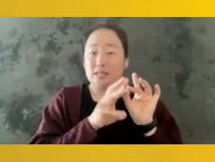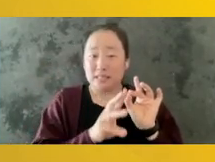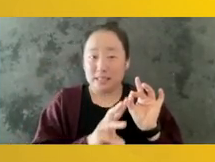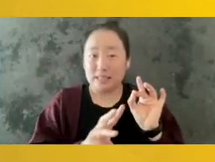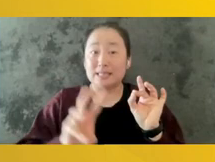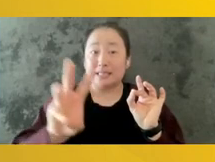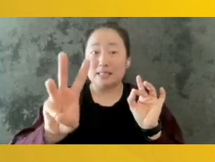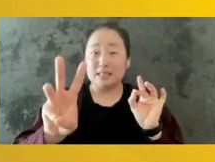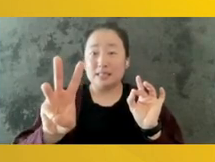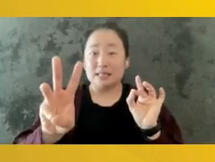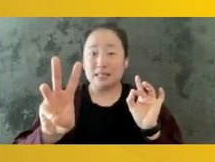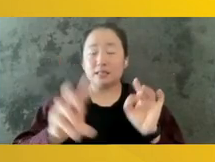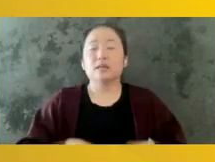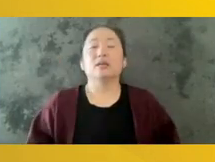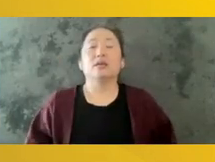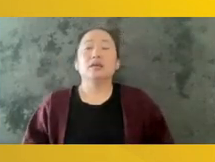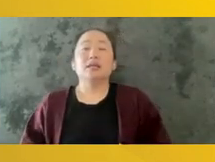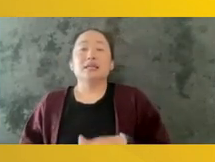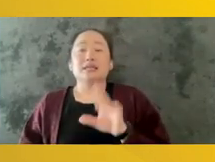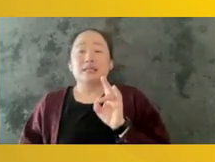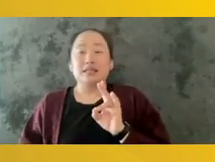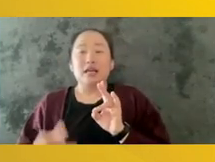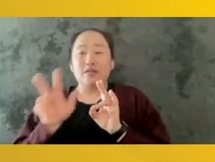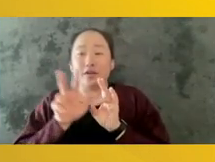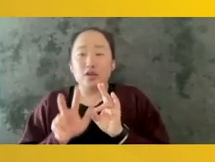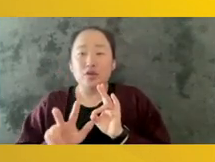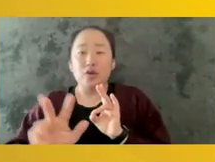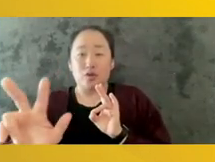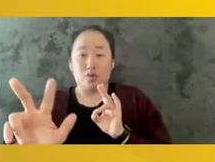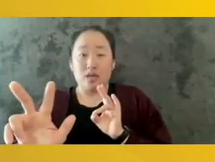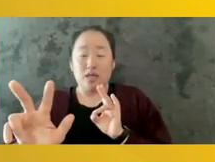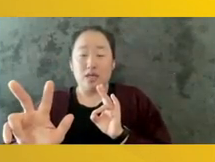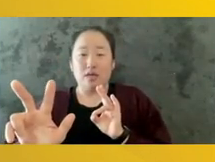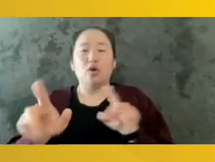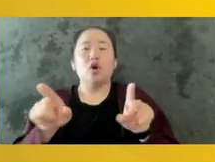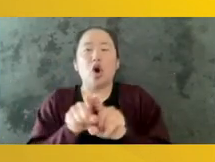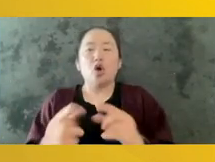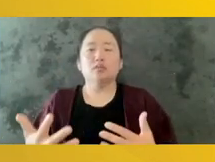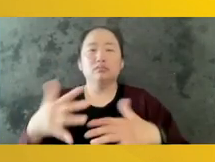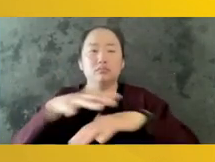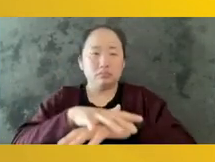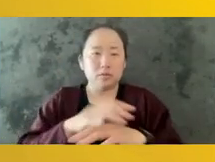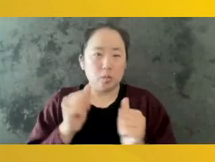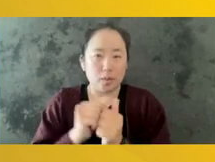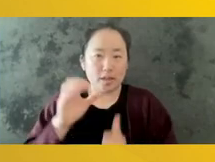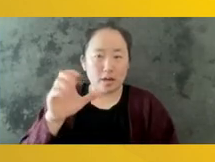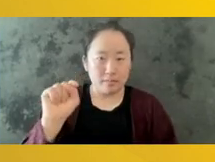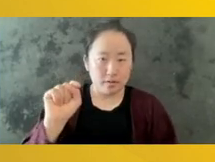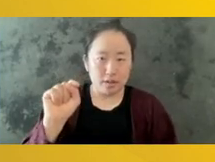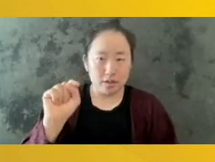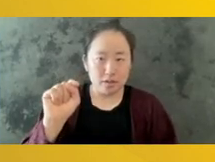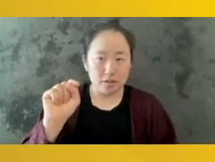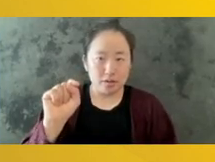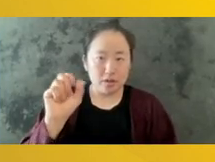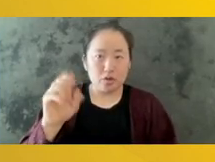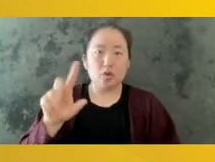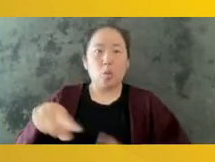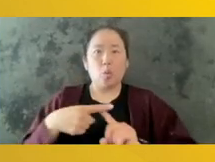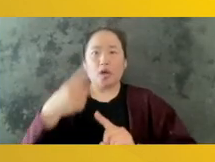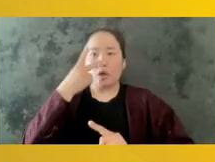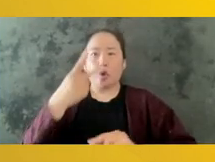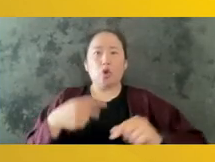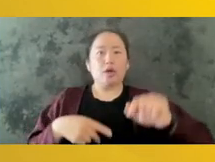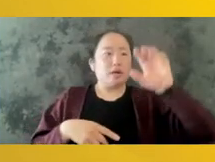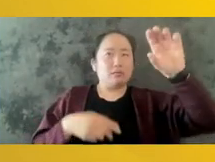and 3 out of 7 of the cross-cutting concepts also overlap with computational thinking. So there's really a much bigger overlap than you